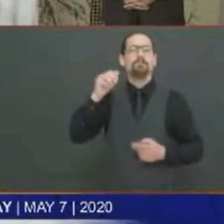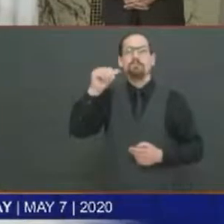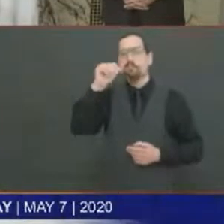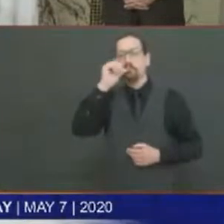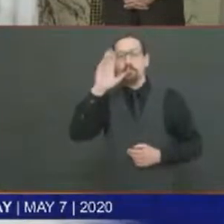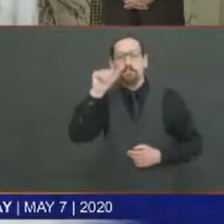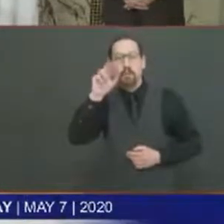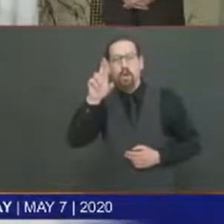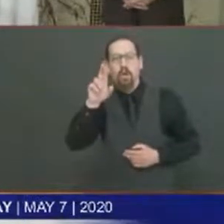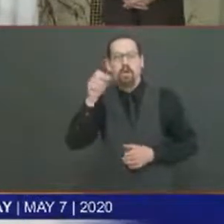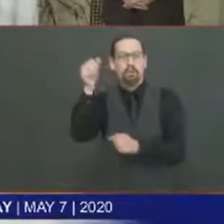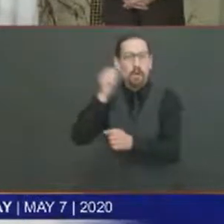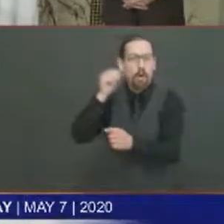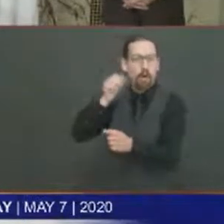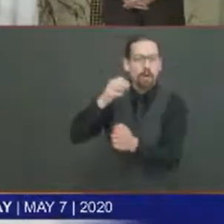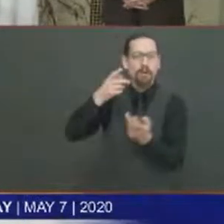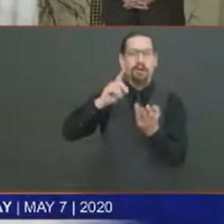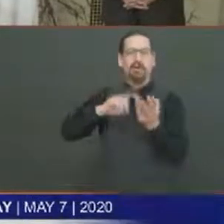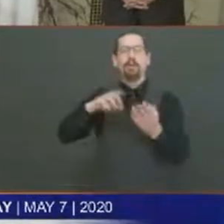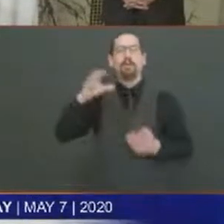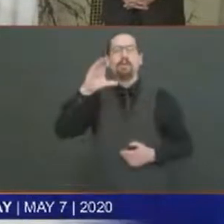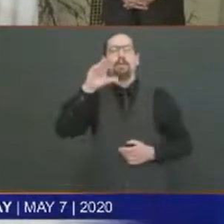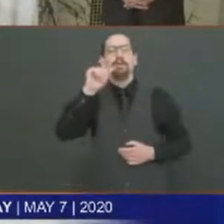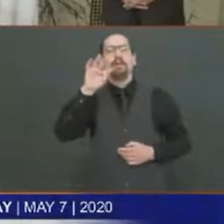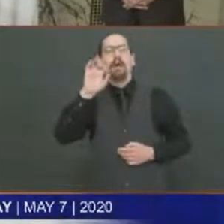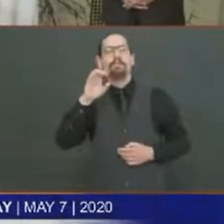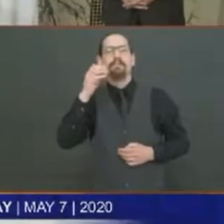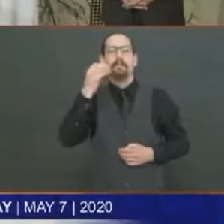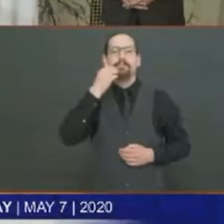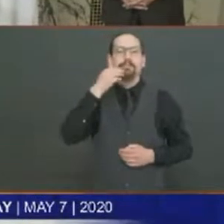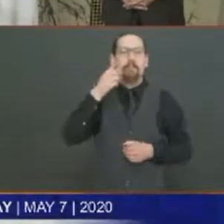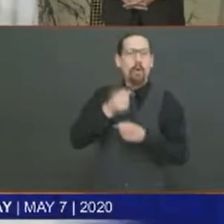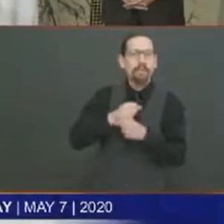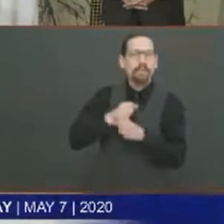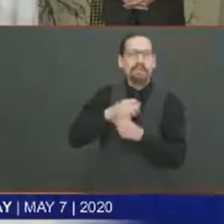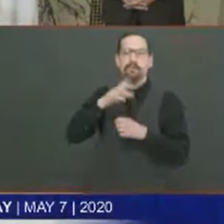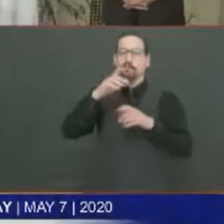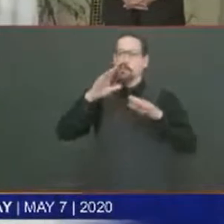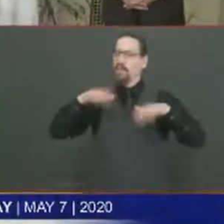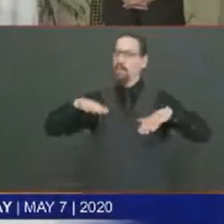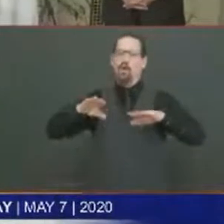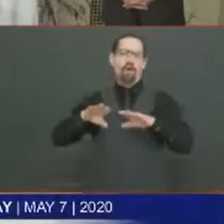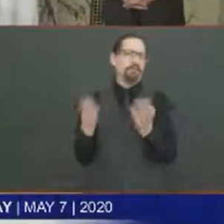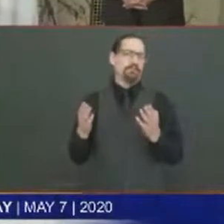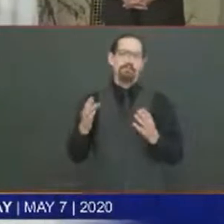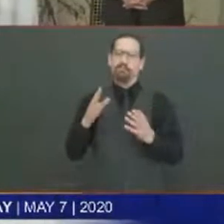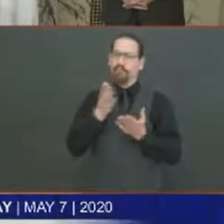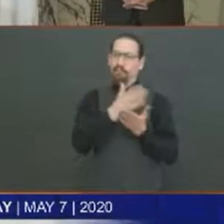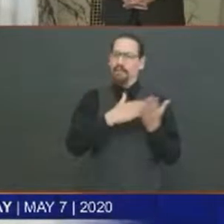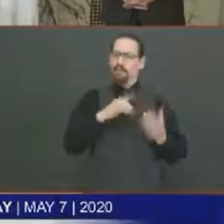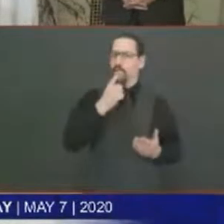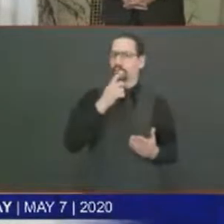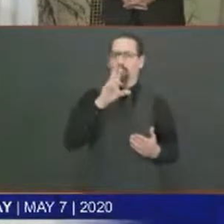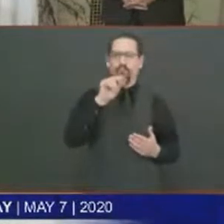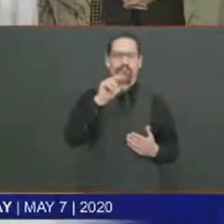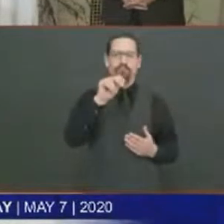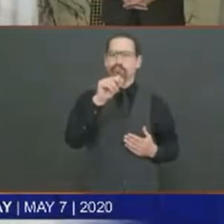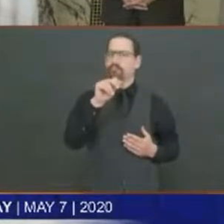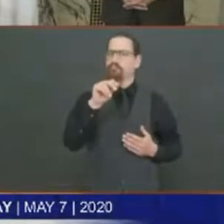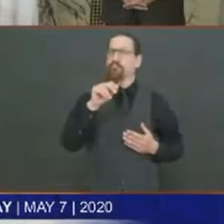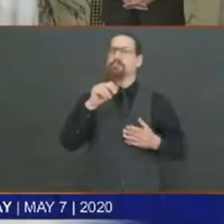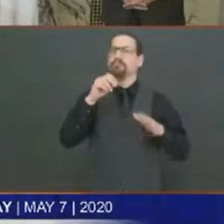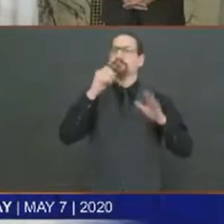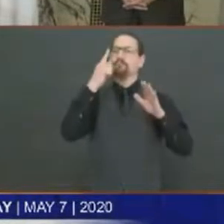one. It is really my hope that later in phase one, we can allow restaurants to add limited